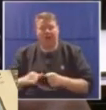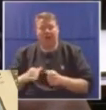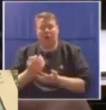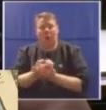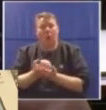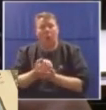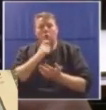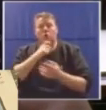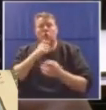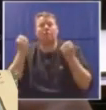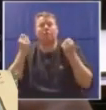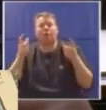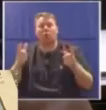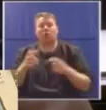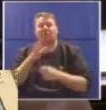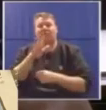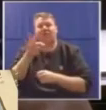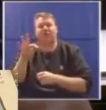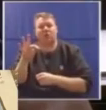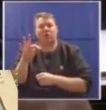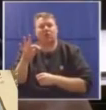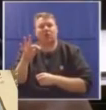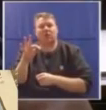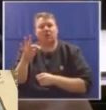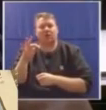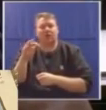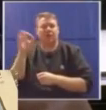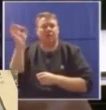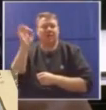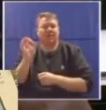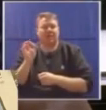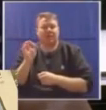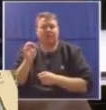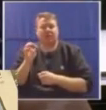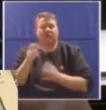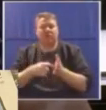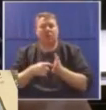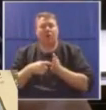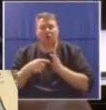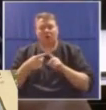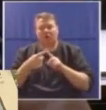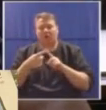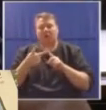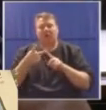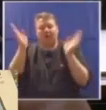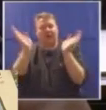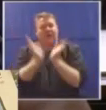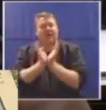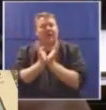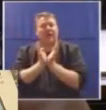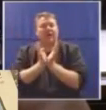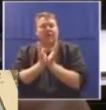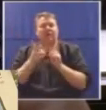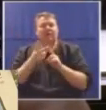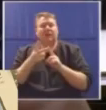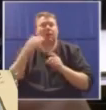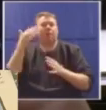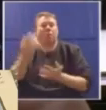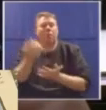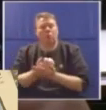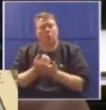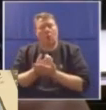accounts for 53% of global demand. And India is the second coal-consuming country, are